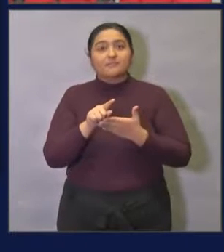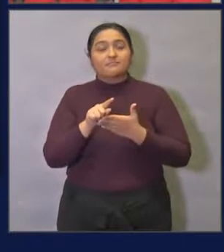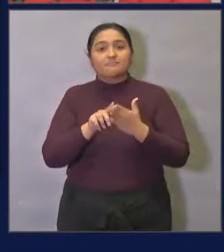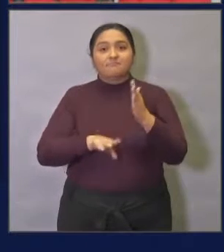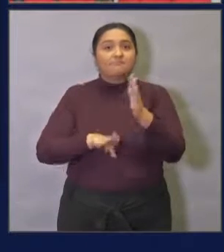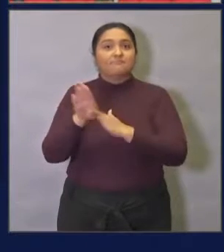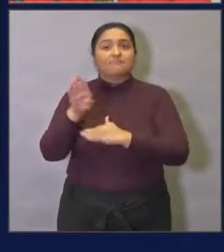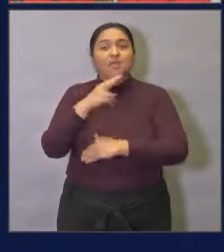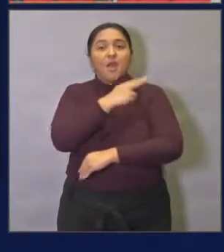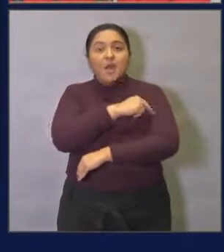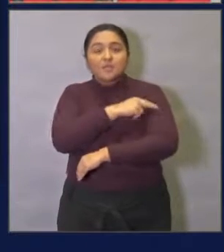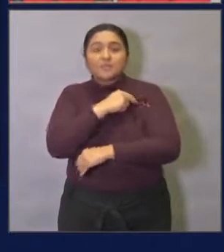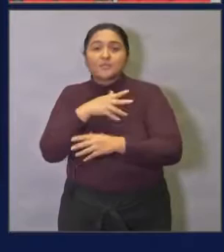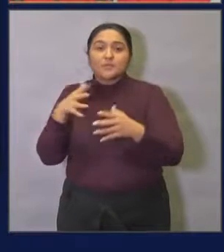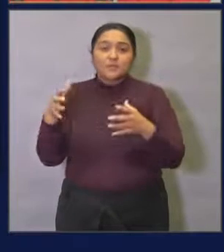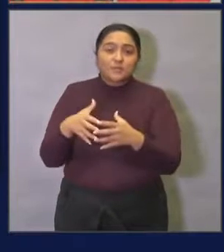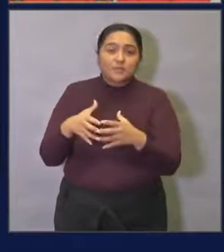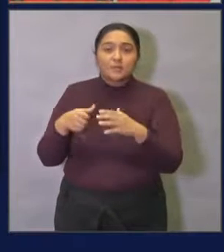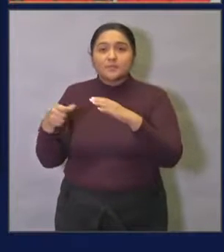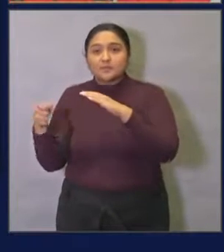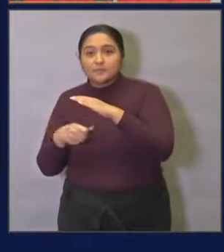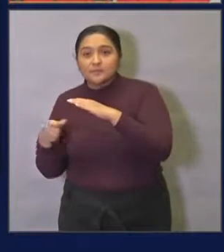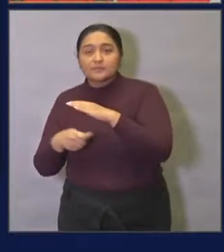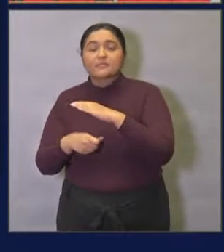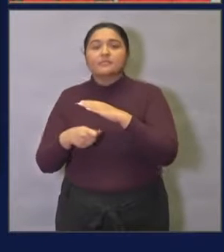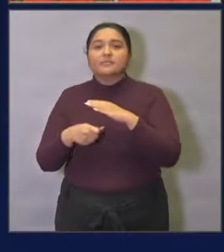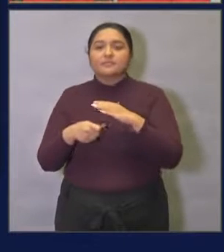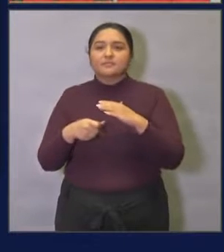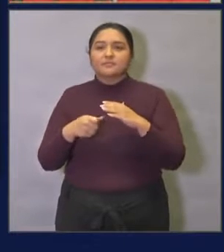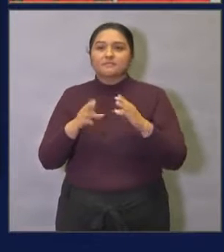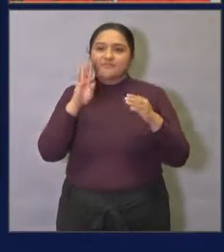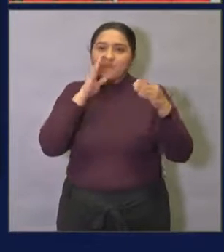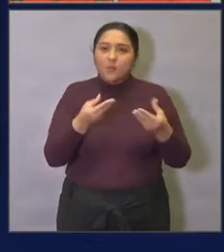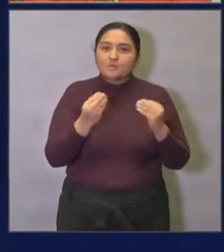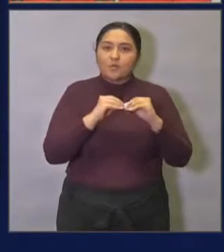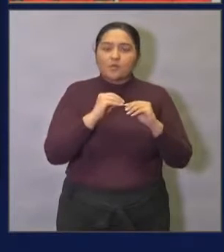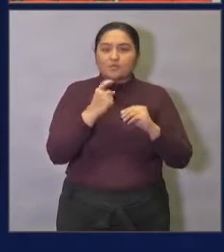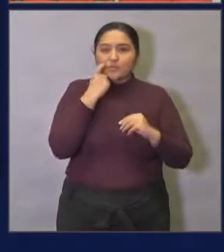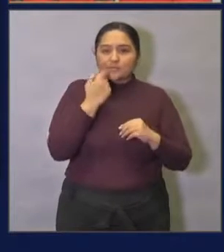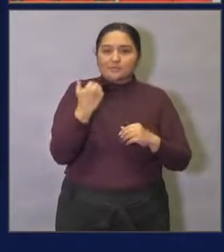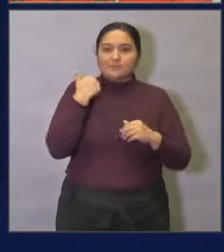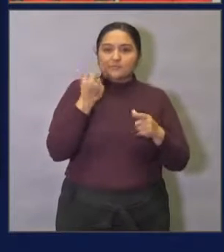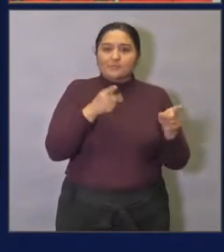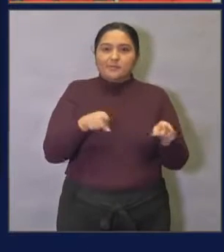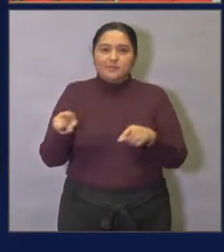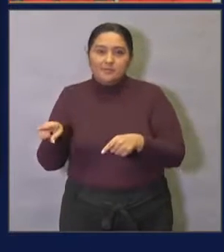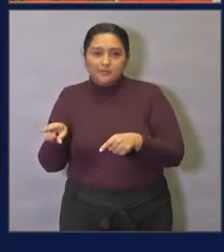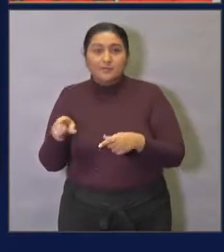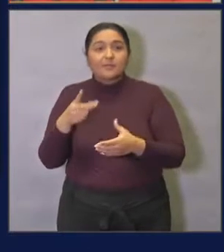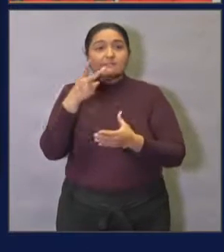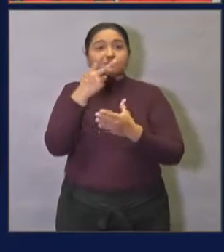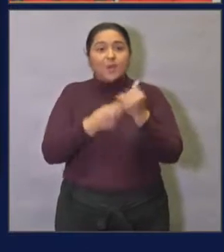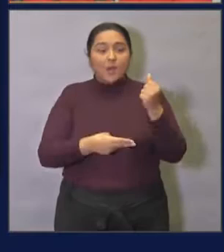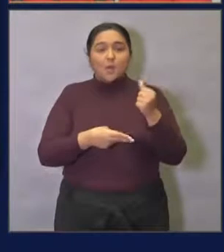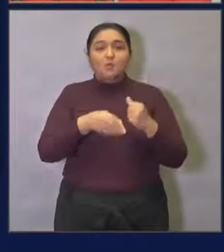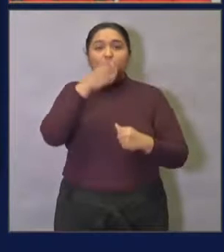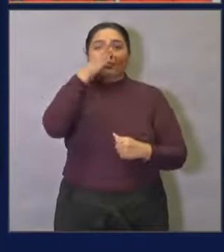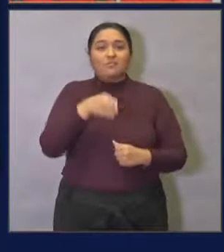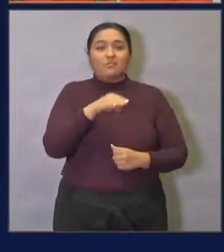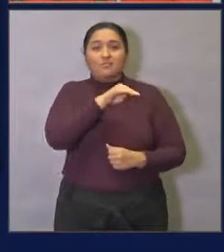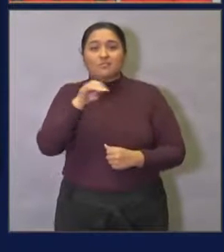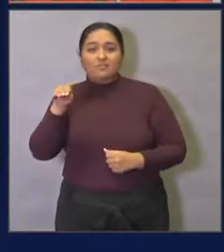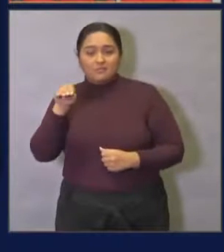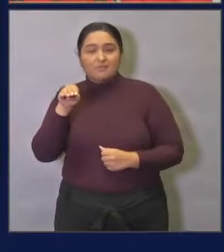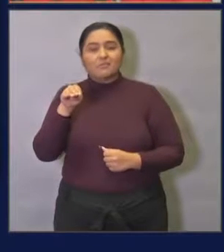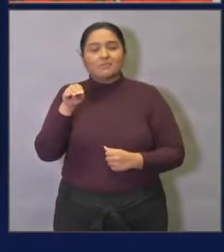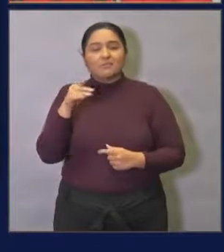hospital utilization and to better focus on more recent events, both the vertical and the horizontal axes on multiple graphs